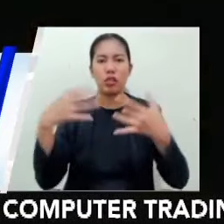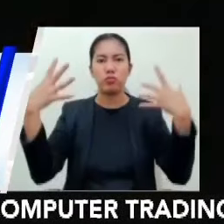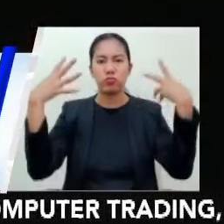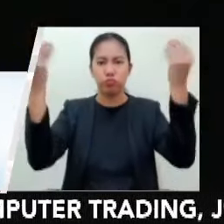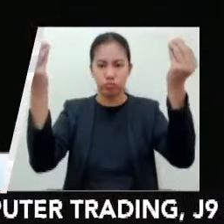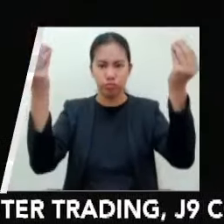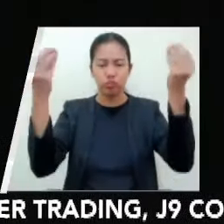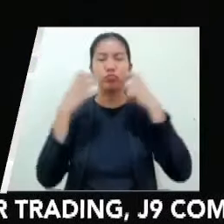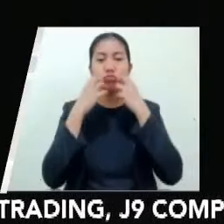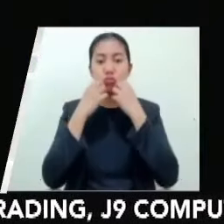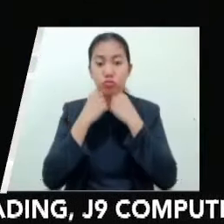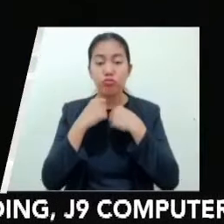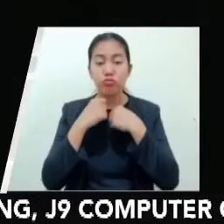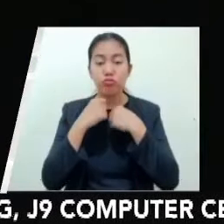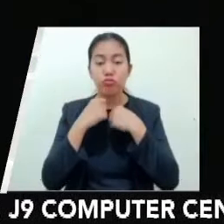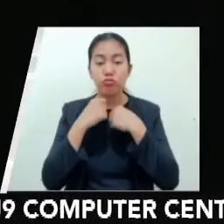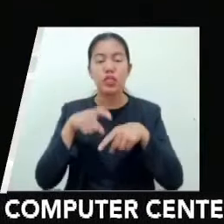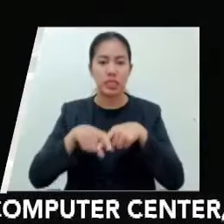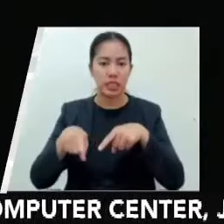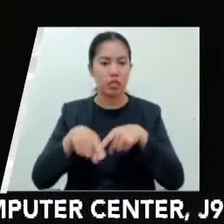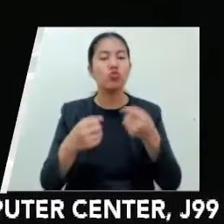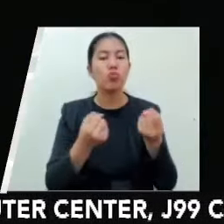Earth Environmental